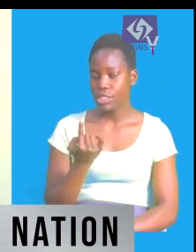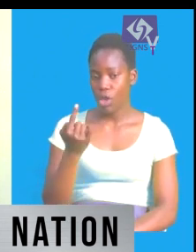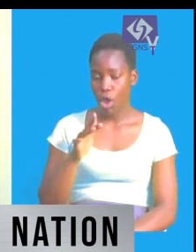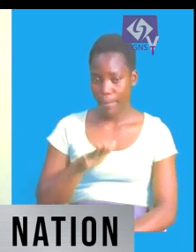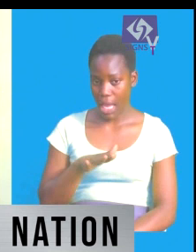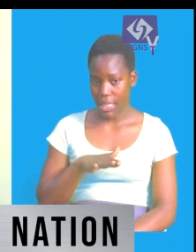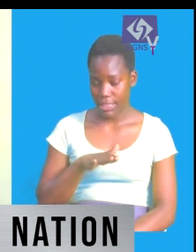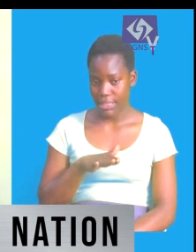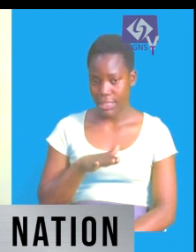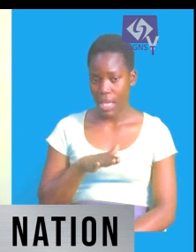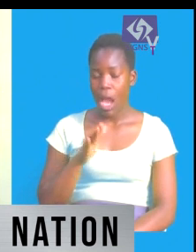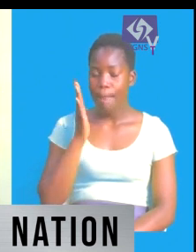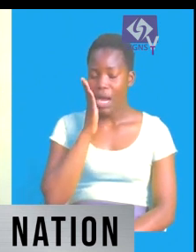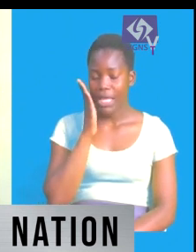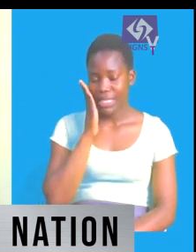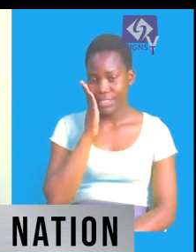Right.